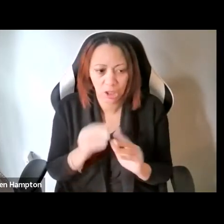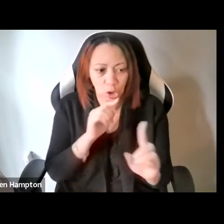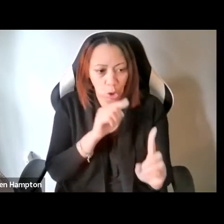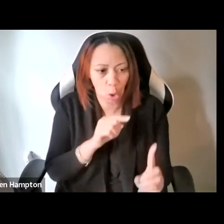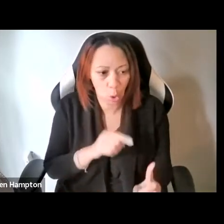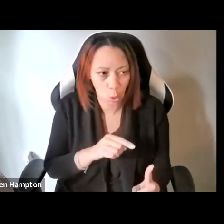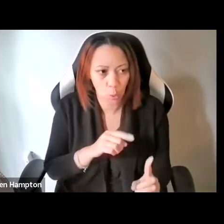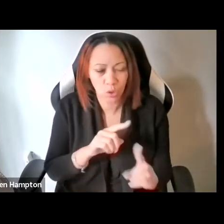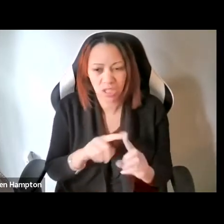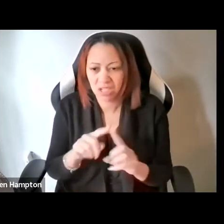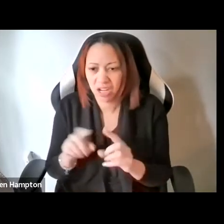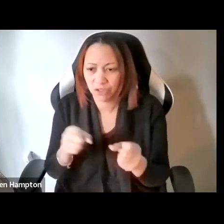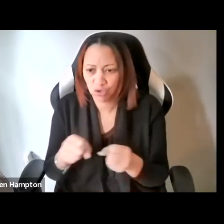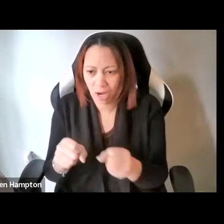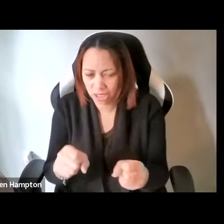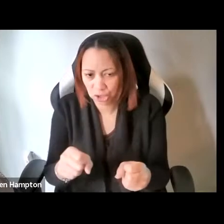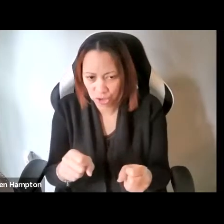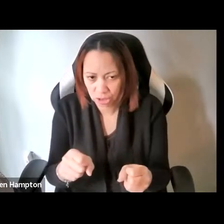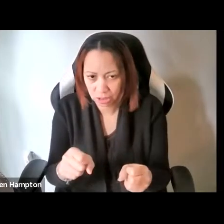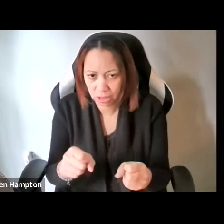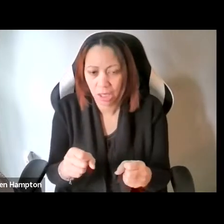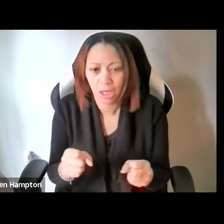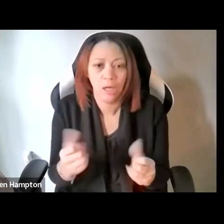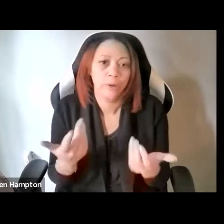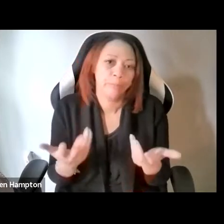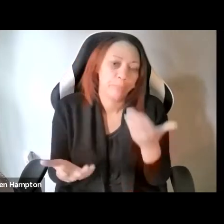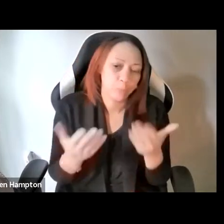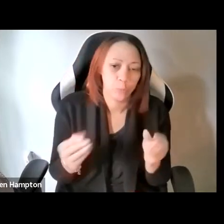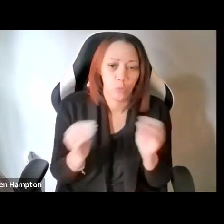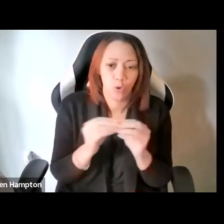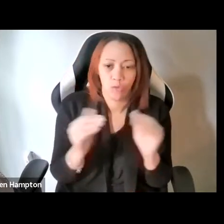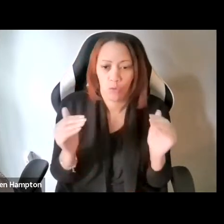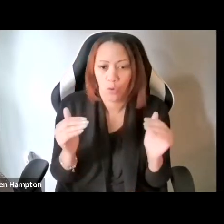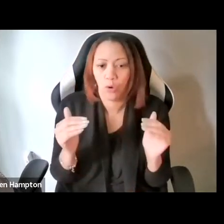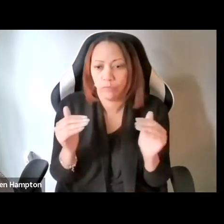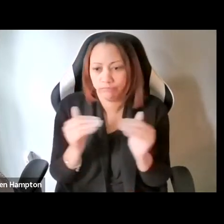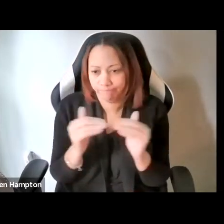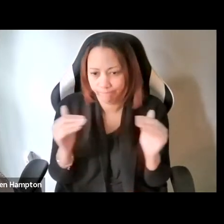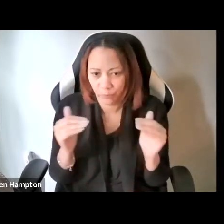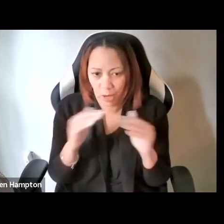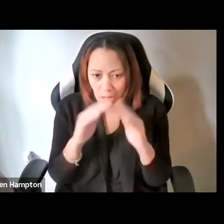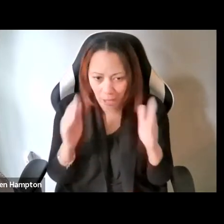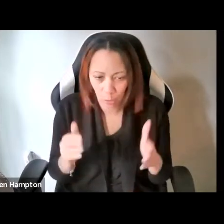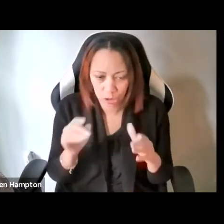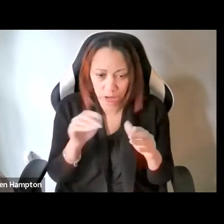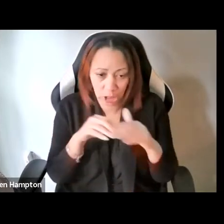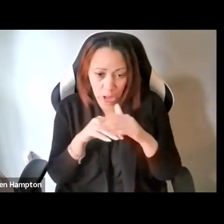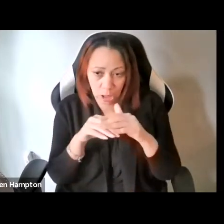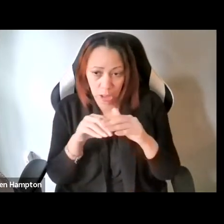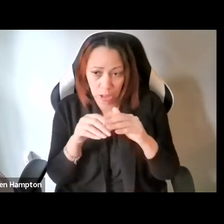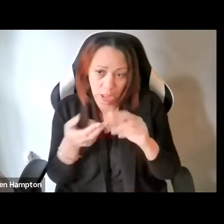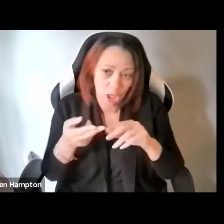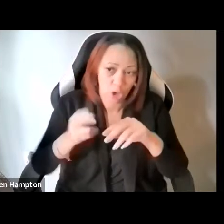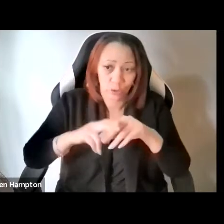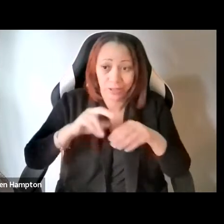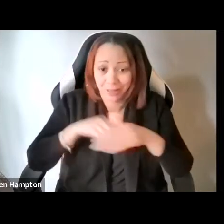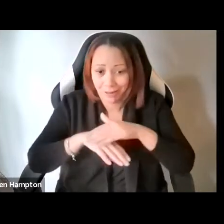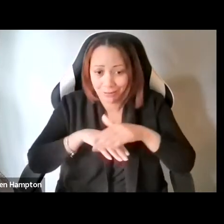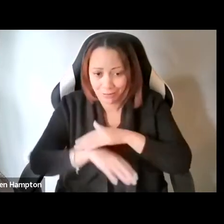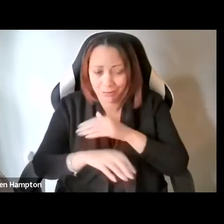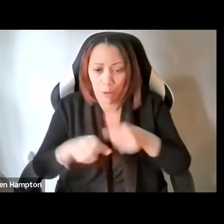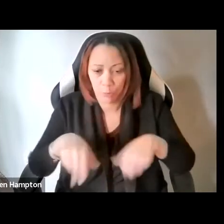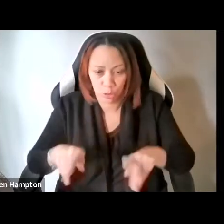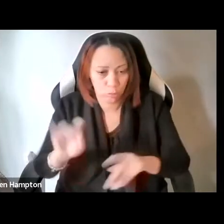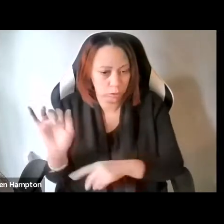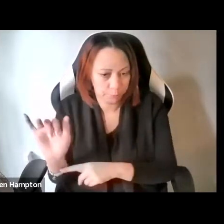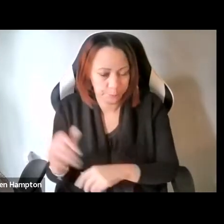strategies to affirmatively further fair housing and increase access to opportunity, equitable access to